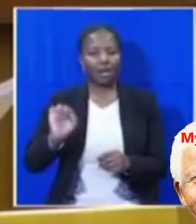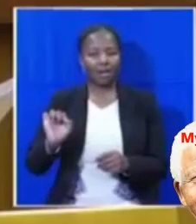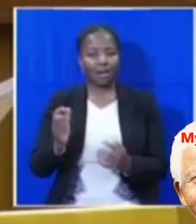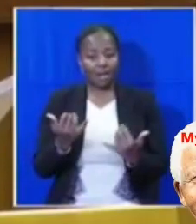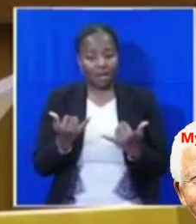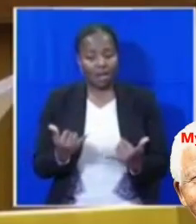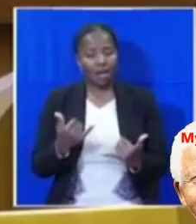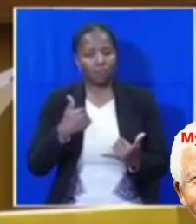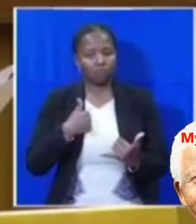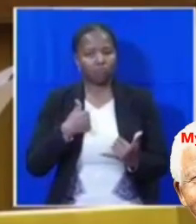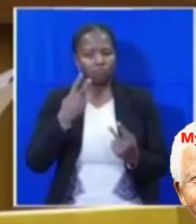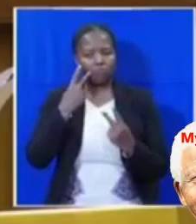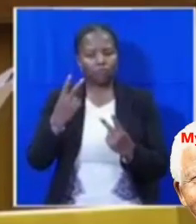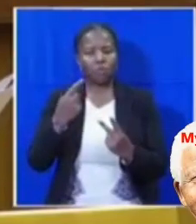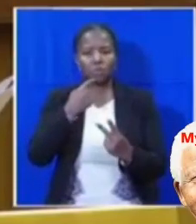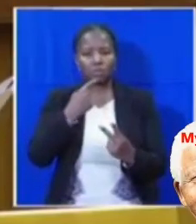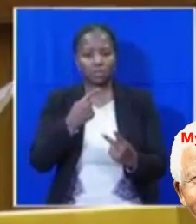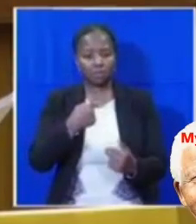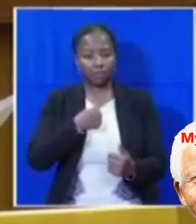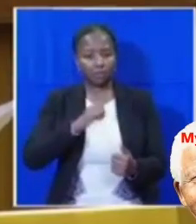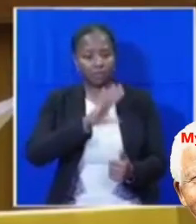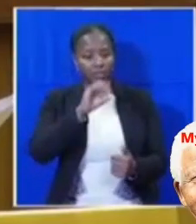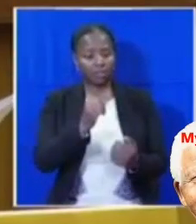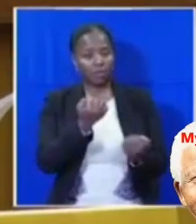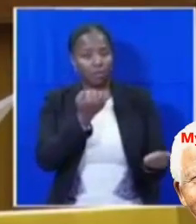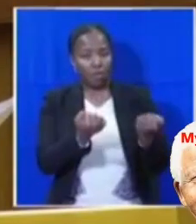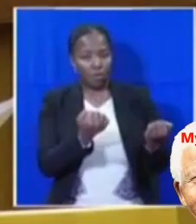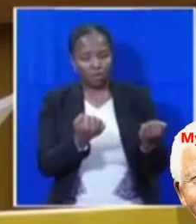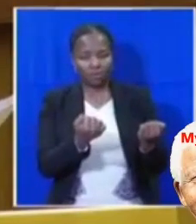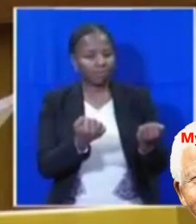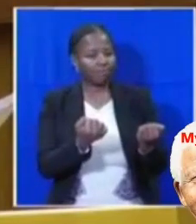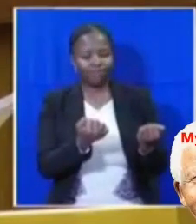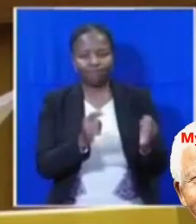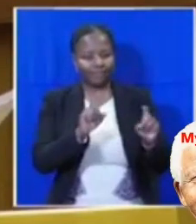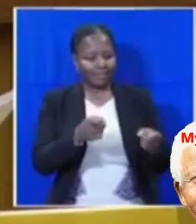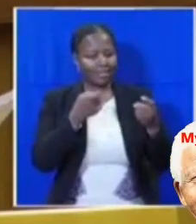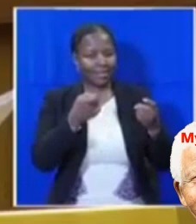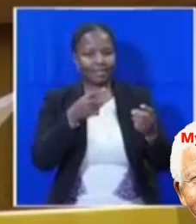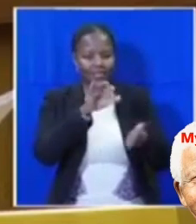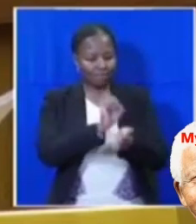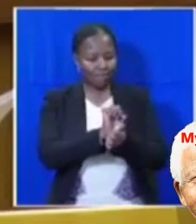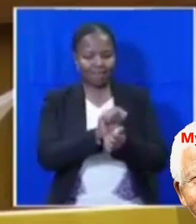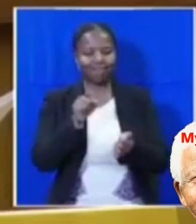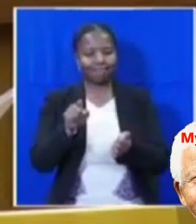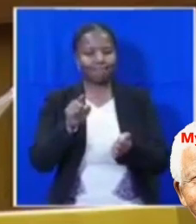the request from the court to South Africa to arrest and surrender President